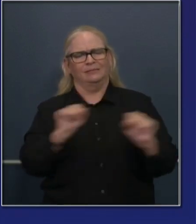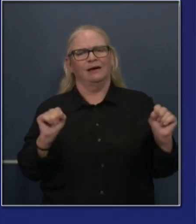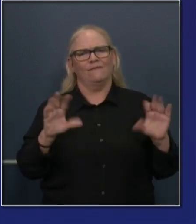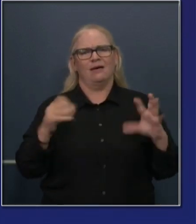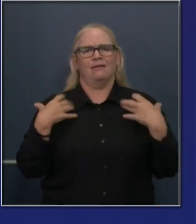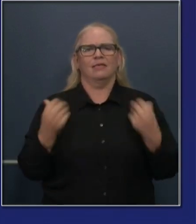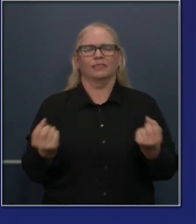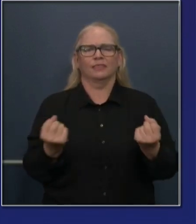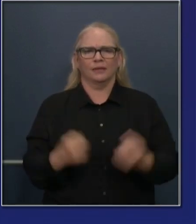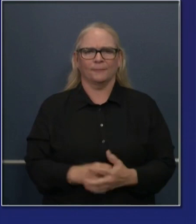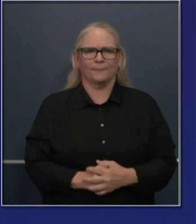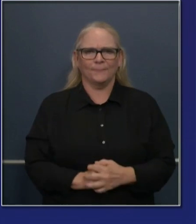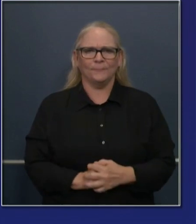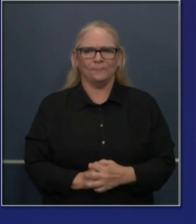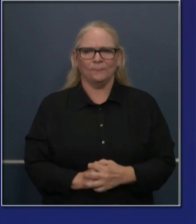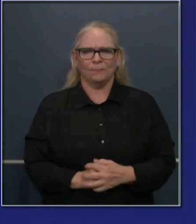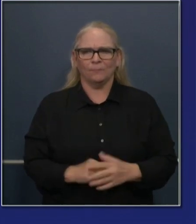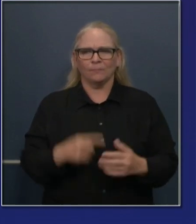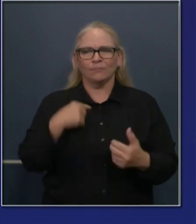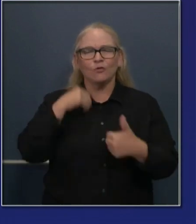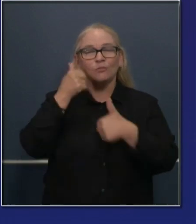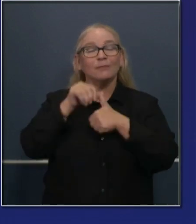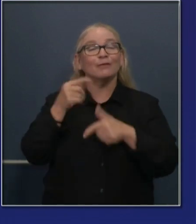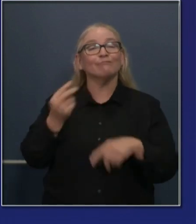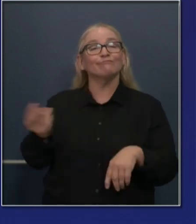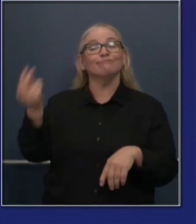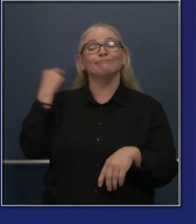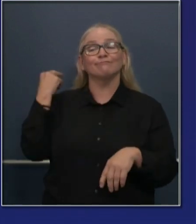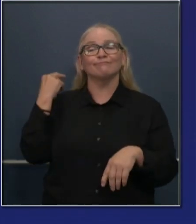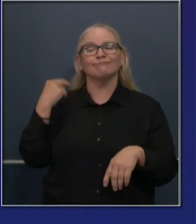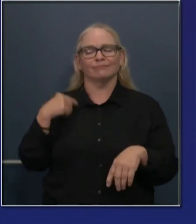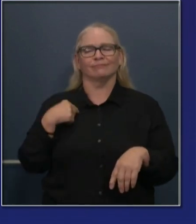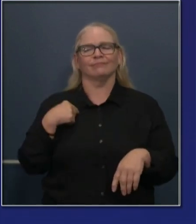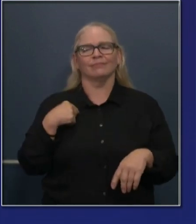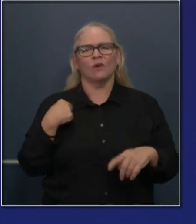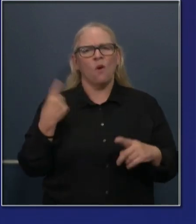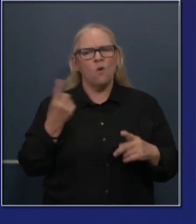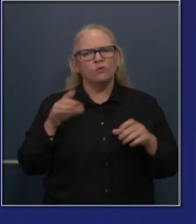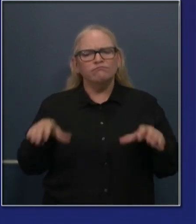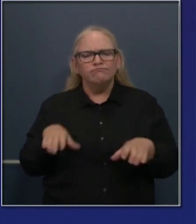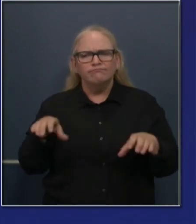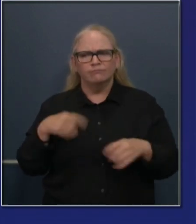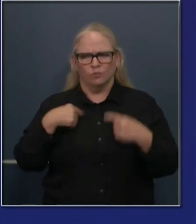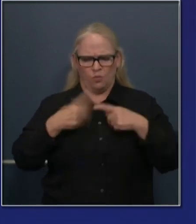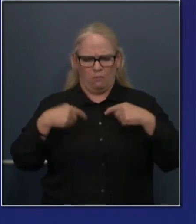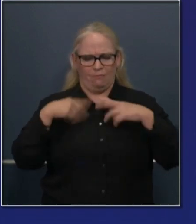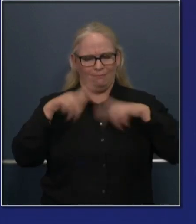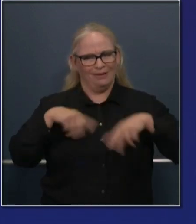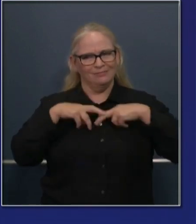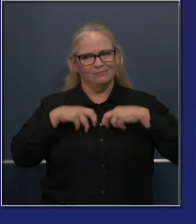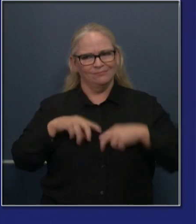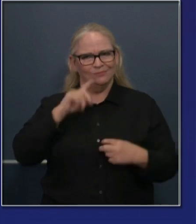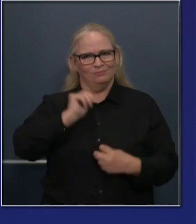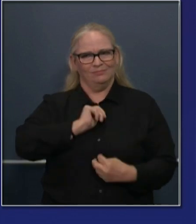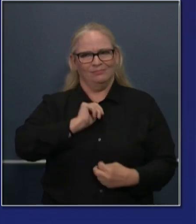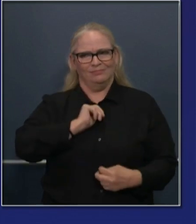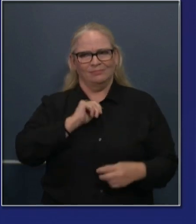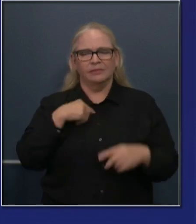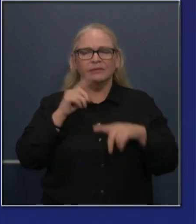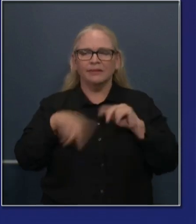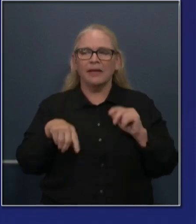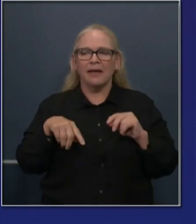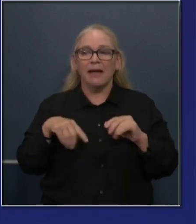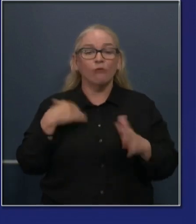back with objectivity, and I often do this, one must, because you can't be ideological about any of these